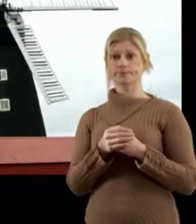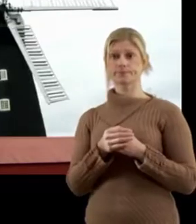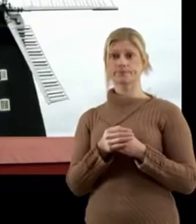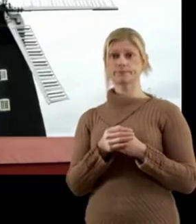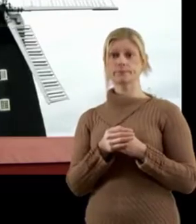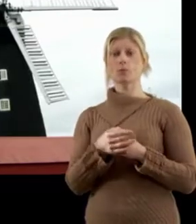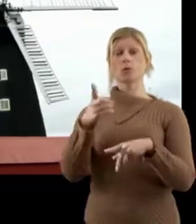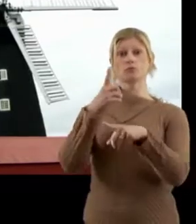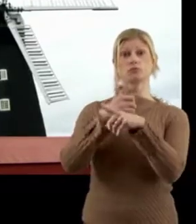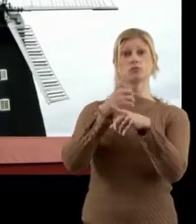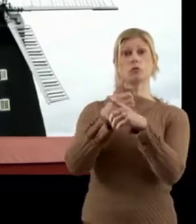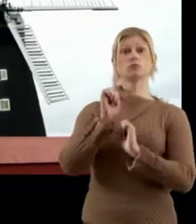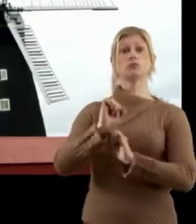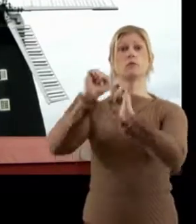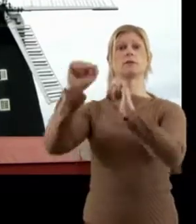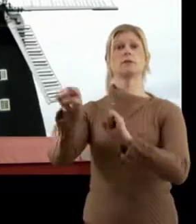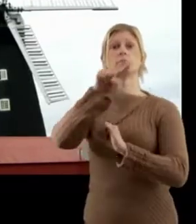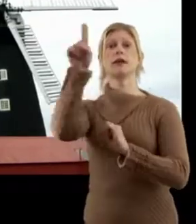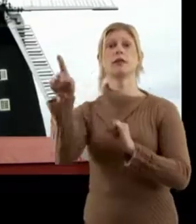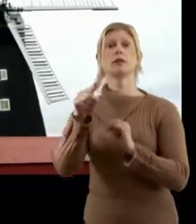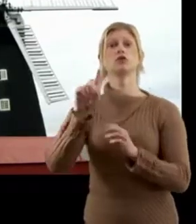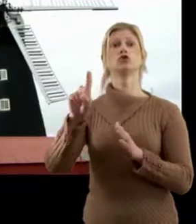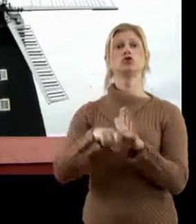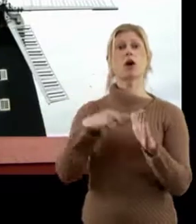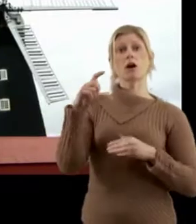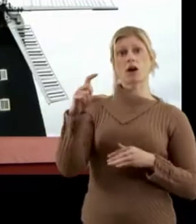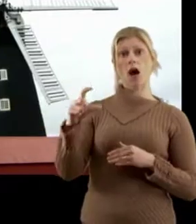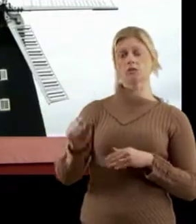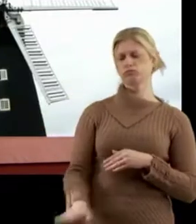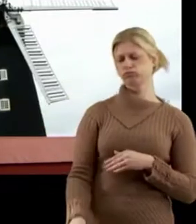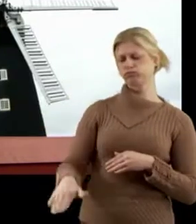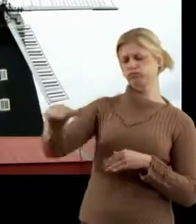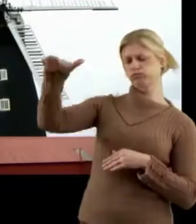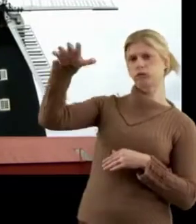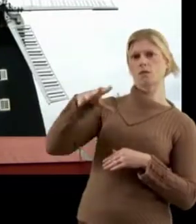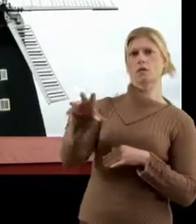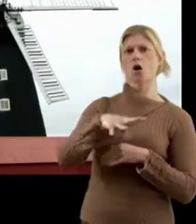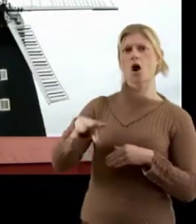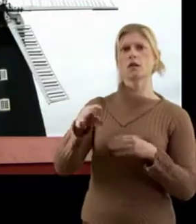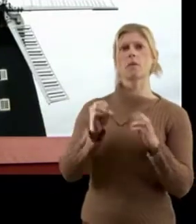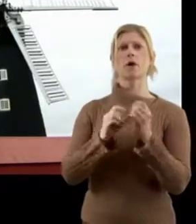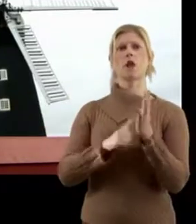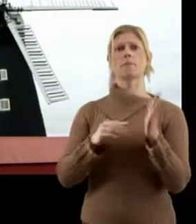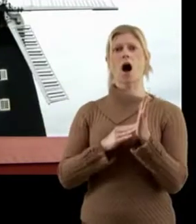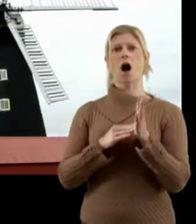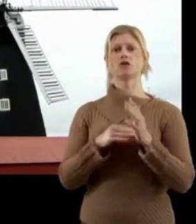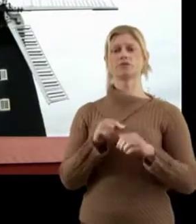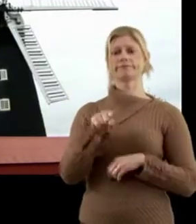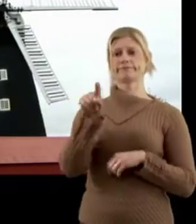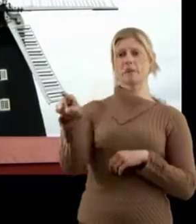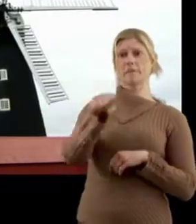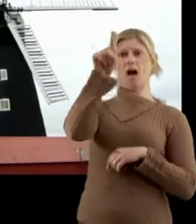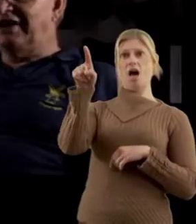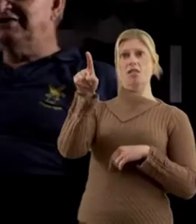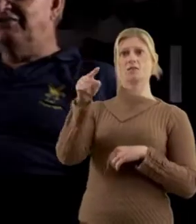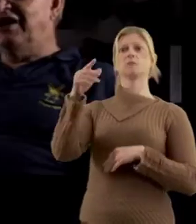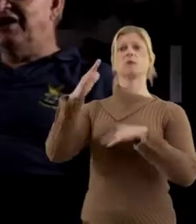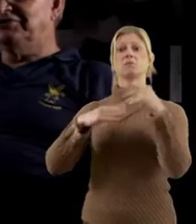We talked to the curator of the mill, John Clark, who grew up in the village of Burgh le Marsh. The mill itself is built